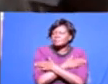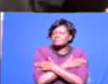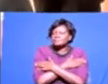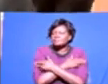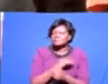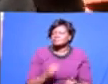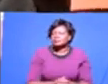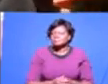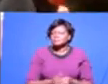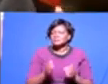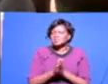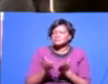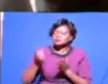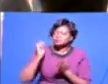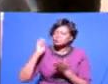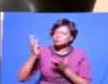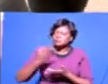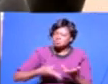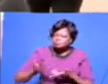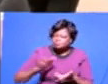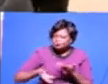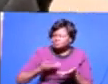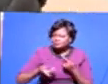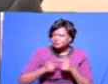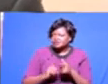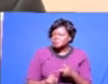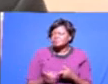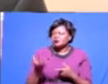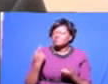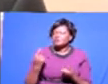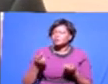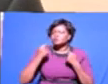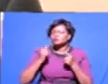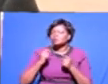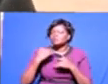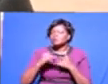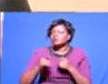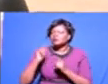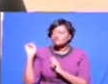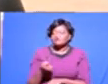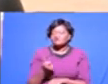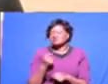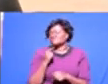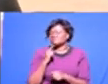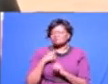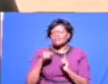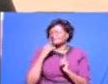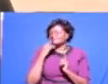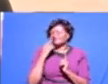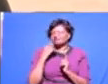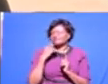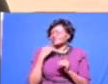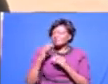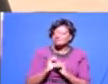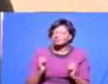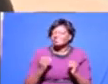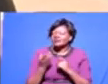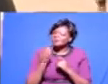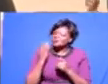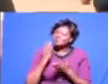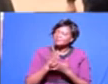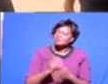And we would interact once in a while. Then I used to try and play golf. I'm not a golfer anymore. And I also interacted with him on the golf course once in a while.